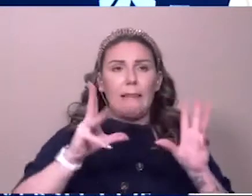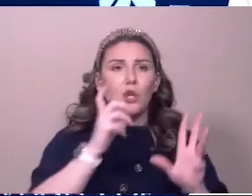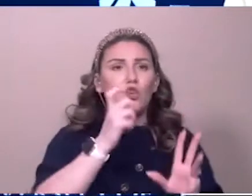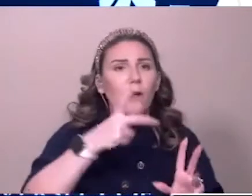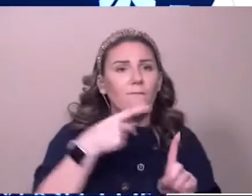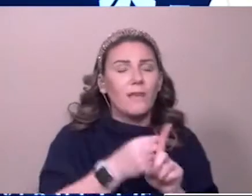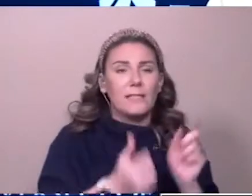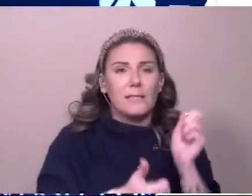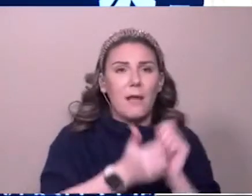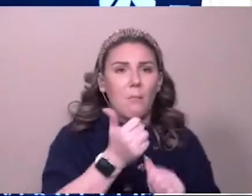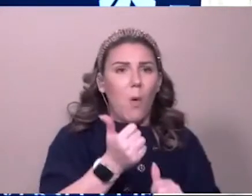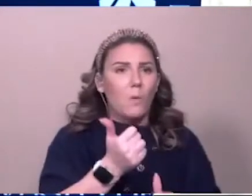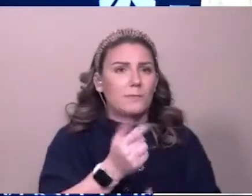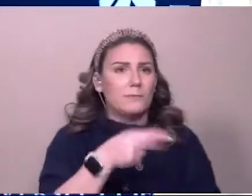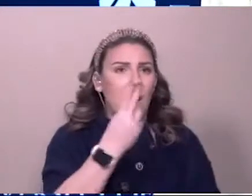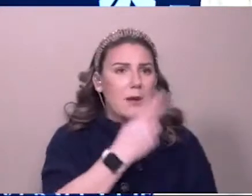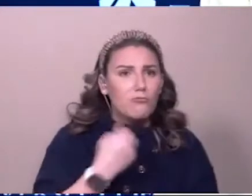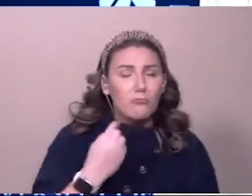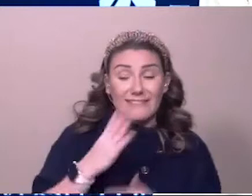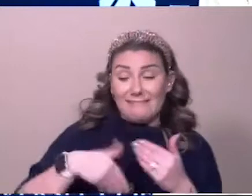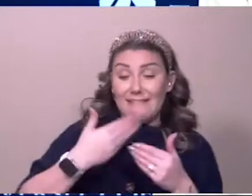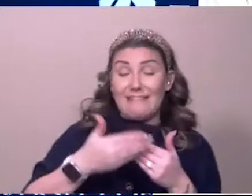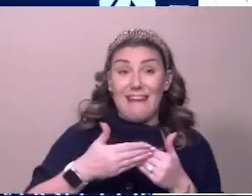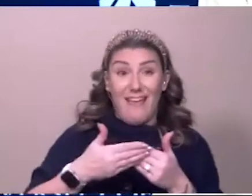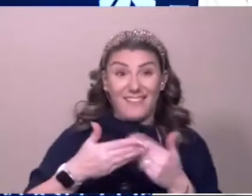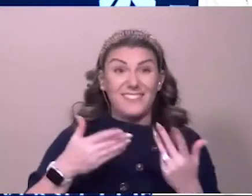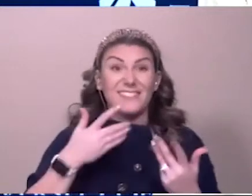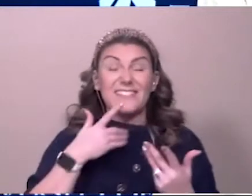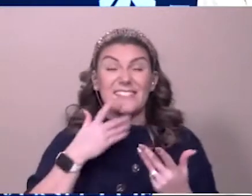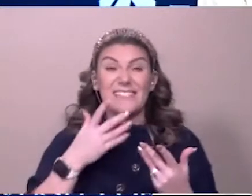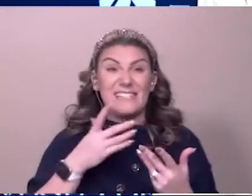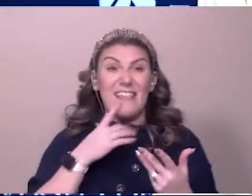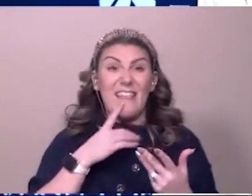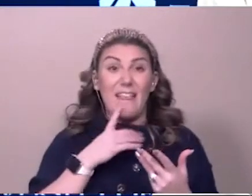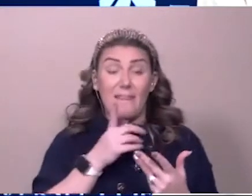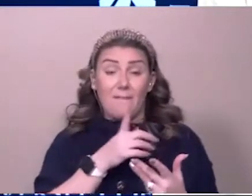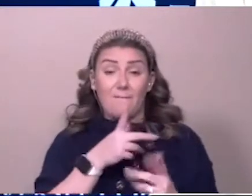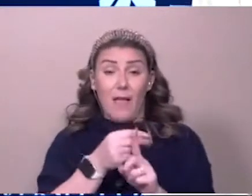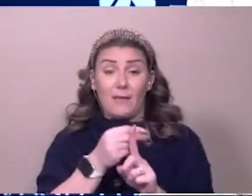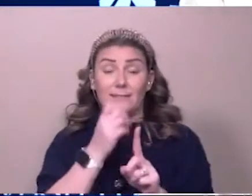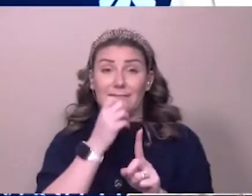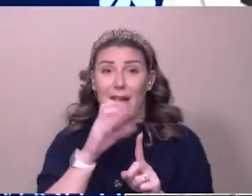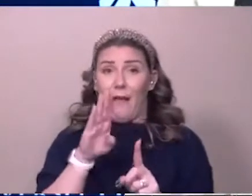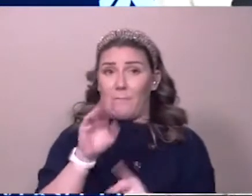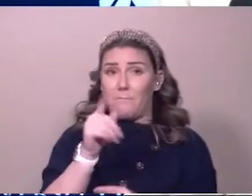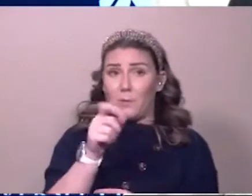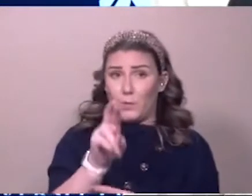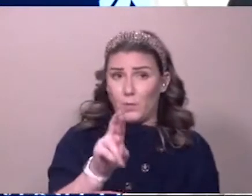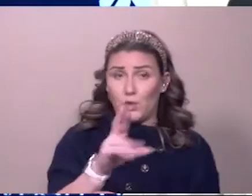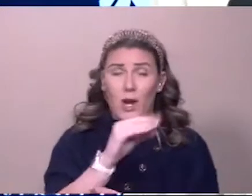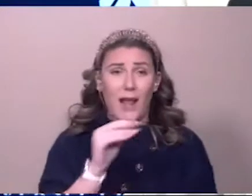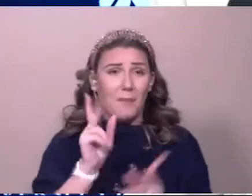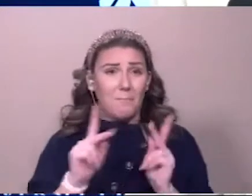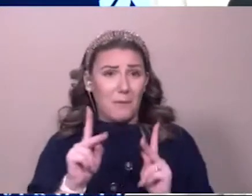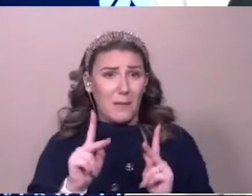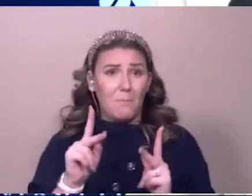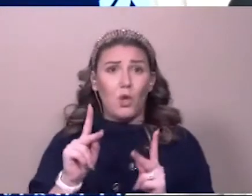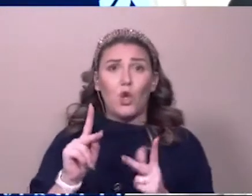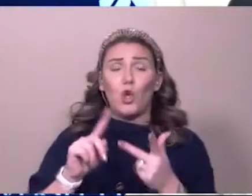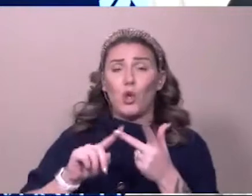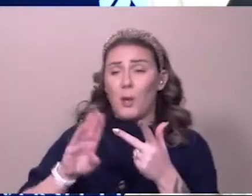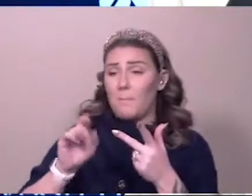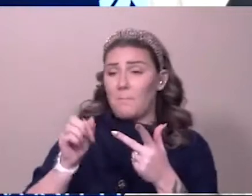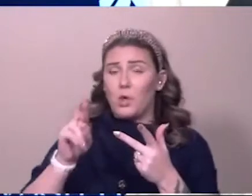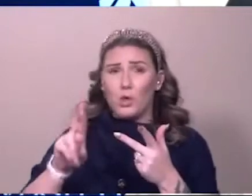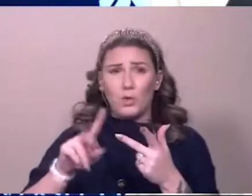at risk. The next category is the vaccinated who aren't boosted. And then the people who are boosted and vaccinated, they're just not in